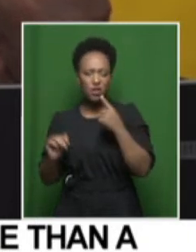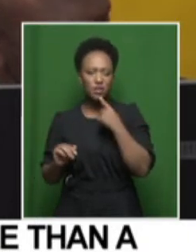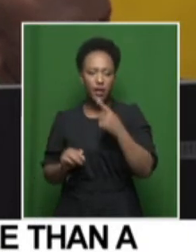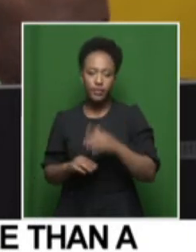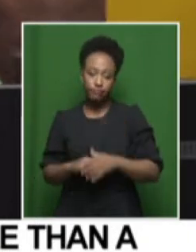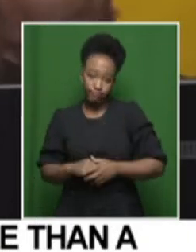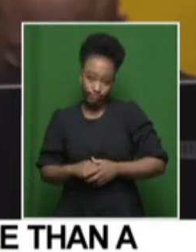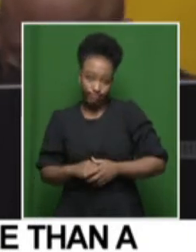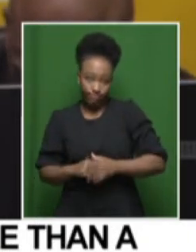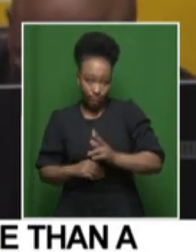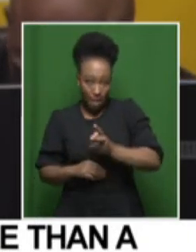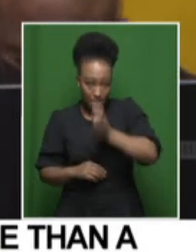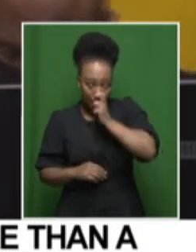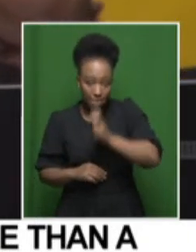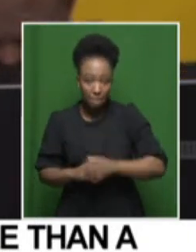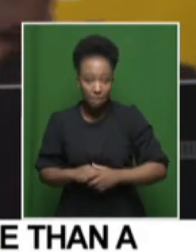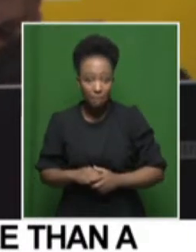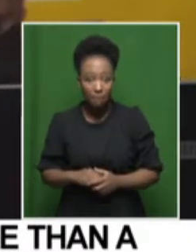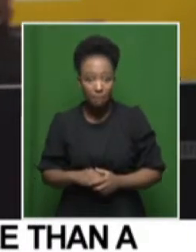Tough love.